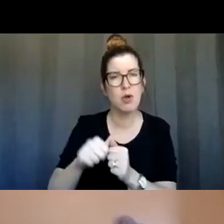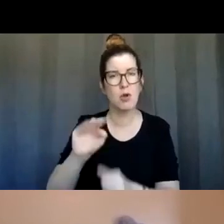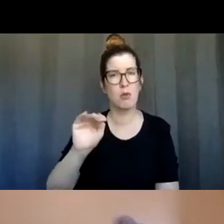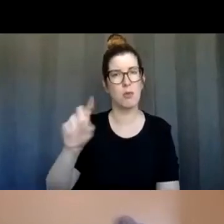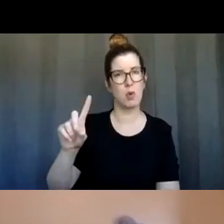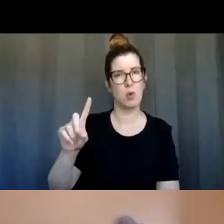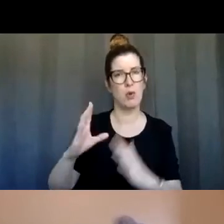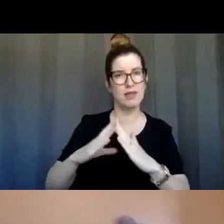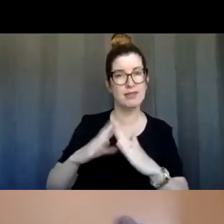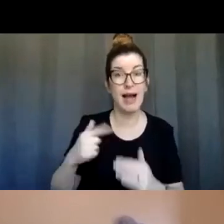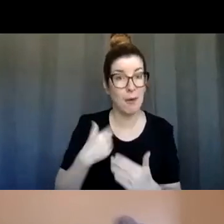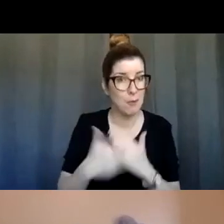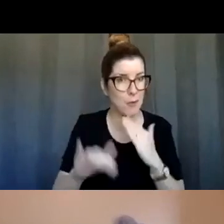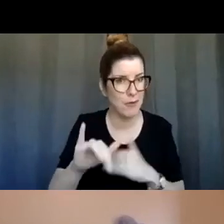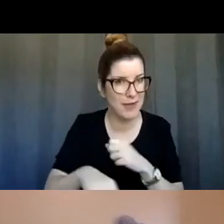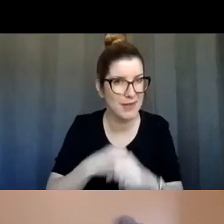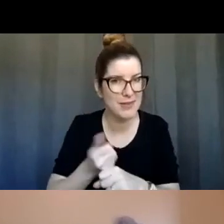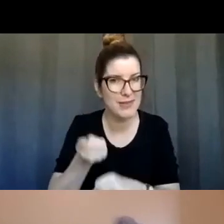actually born that year. So,